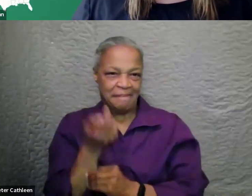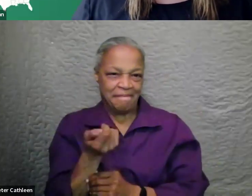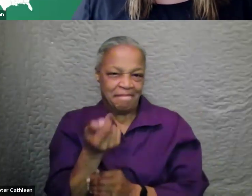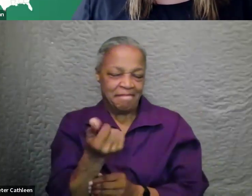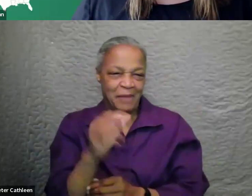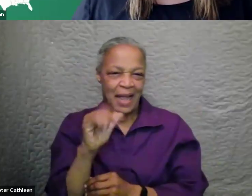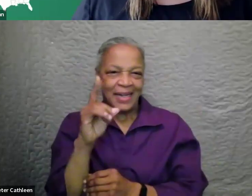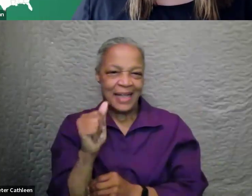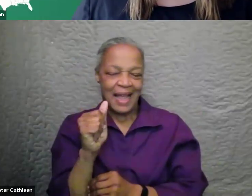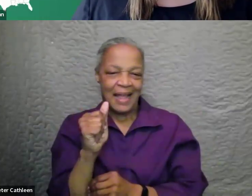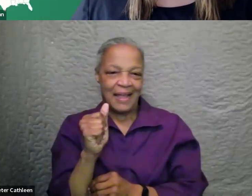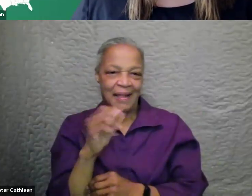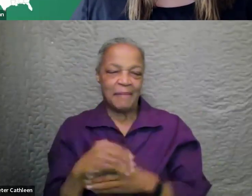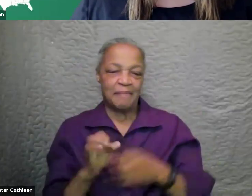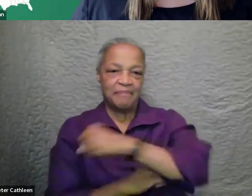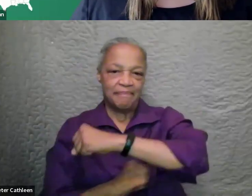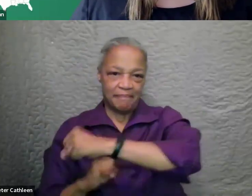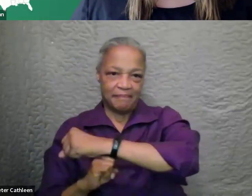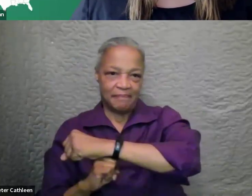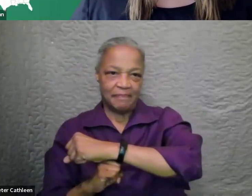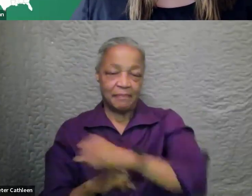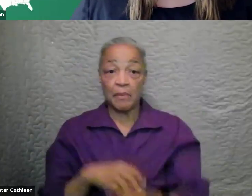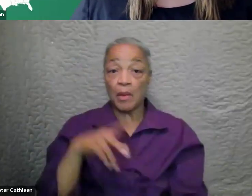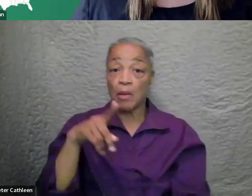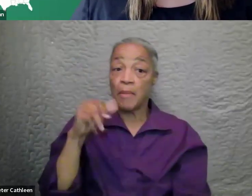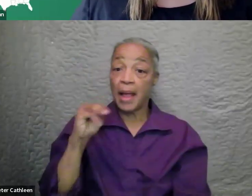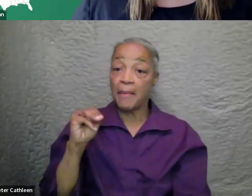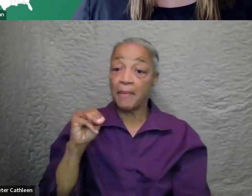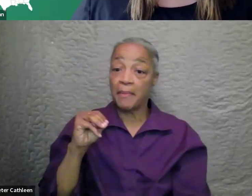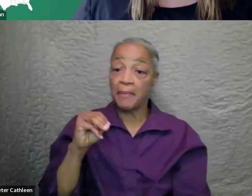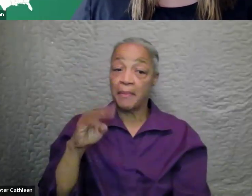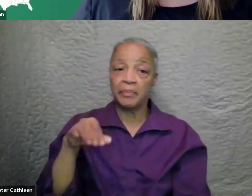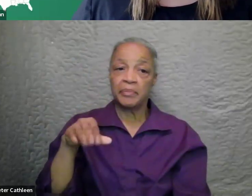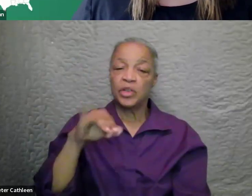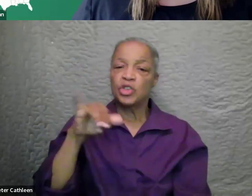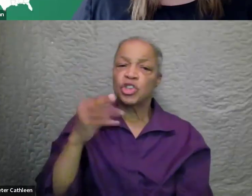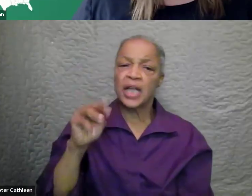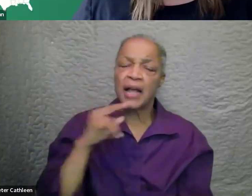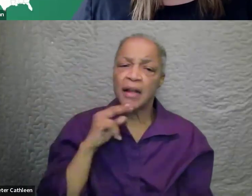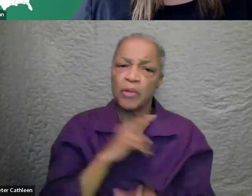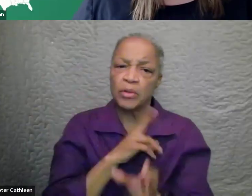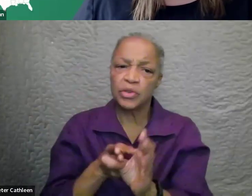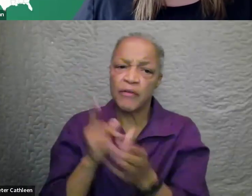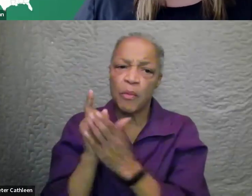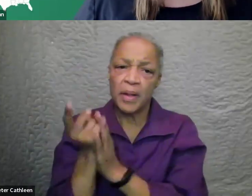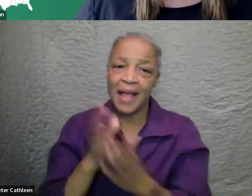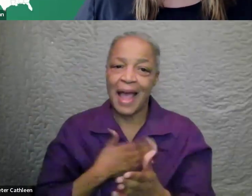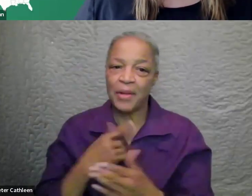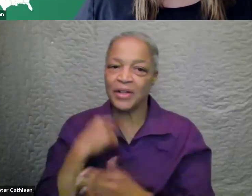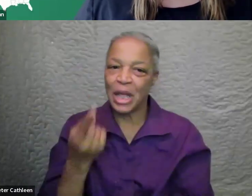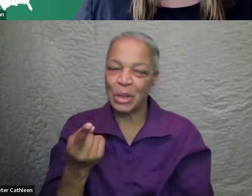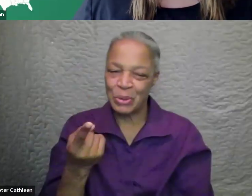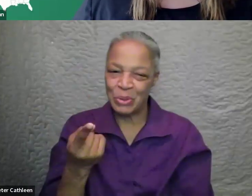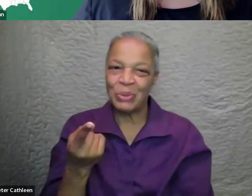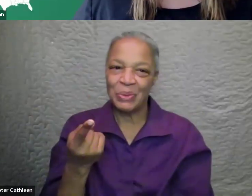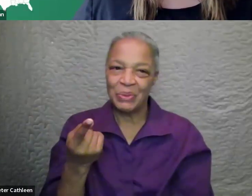ADA basics. Jan, I'm going to jump in here for a moment. I'm happy to tell you that